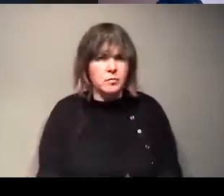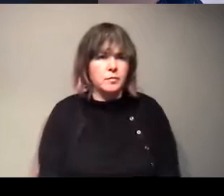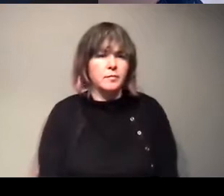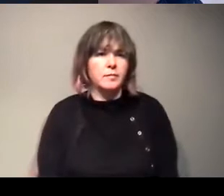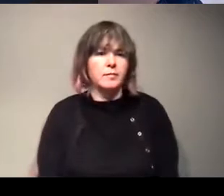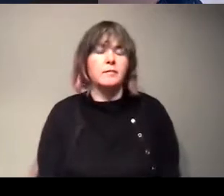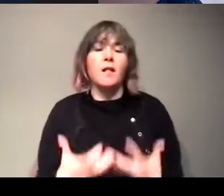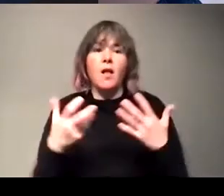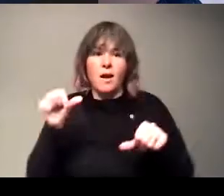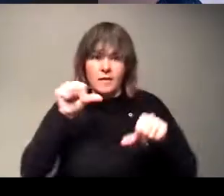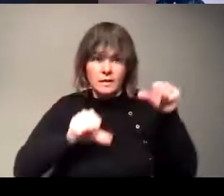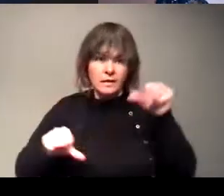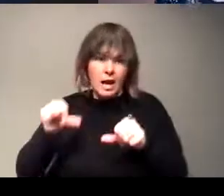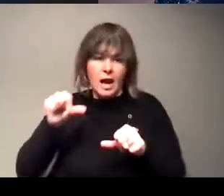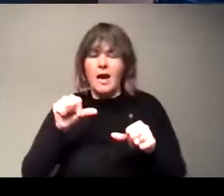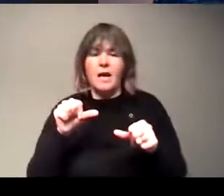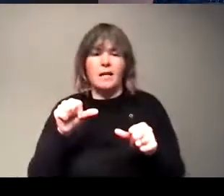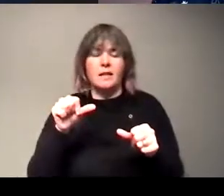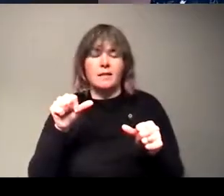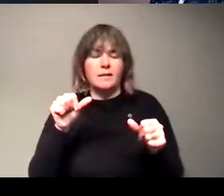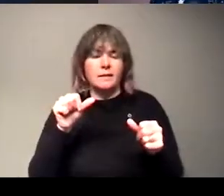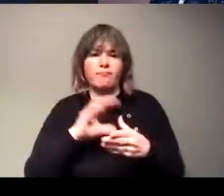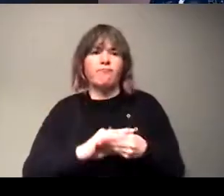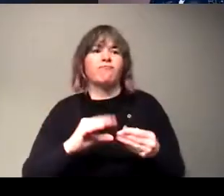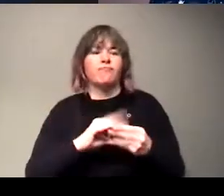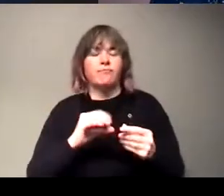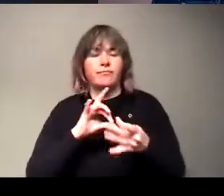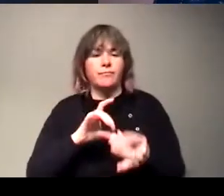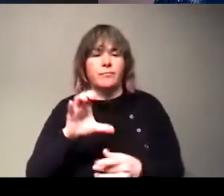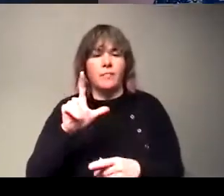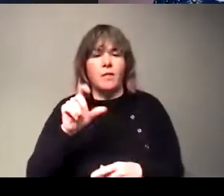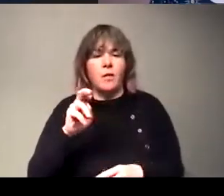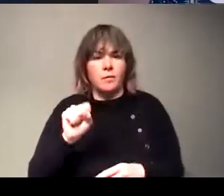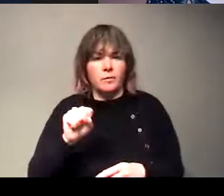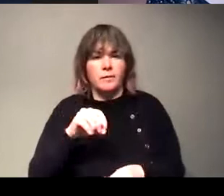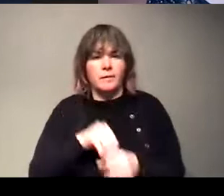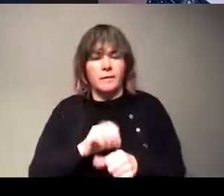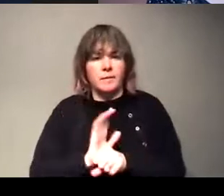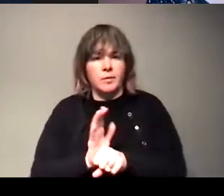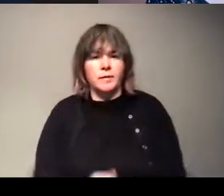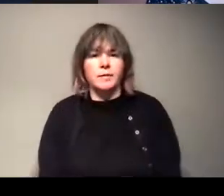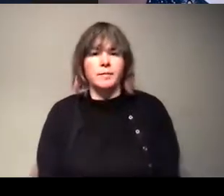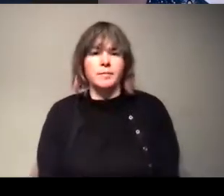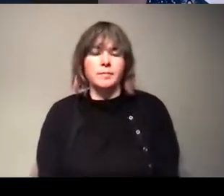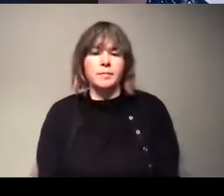of science lore about the clones in these movies.